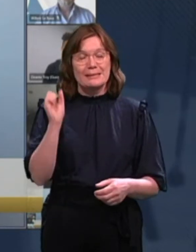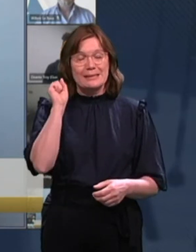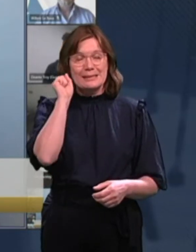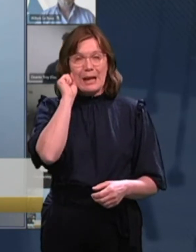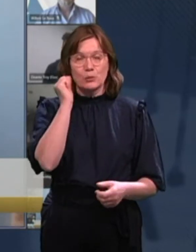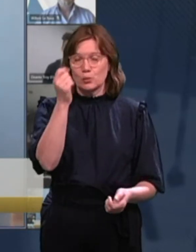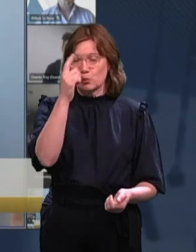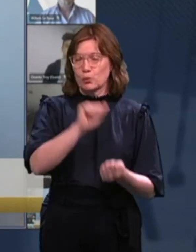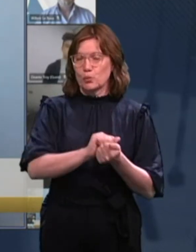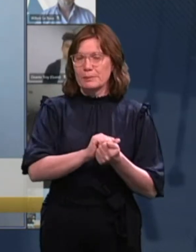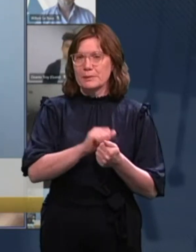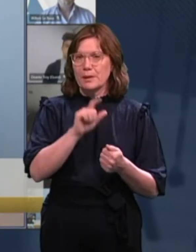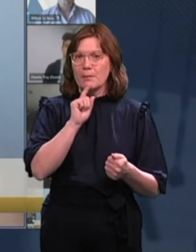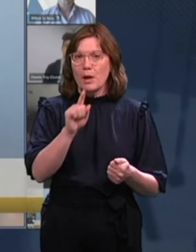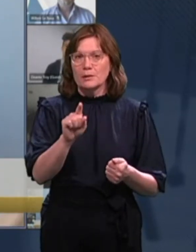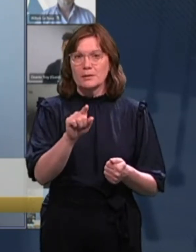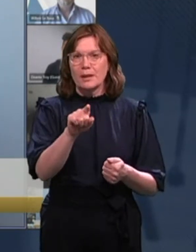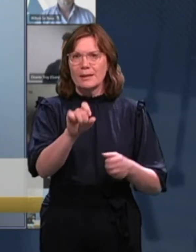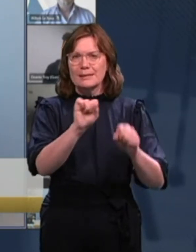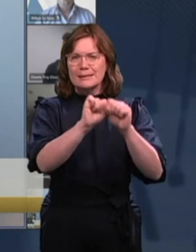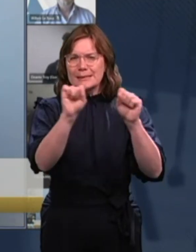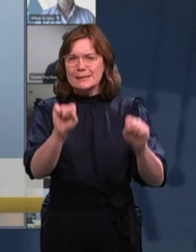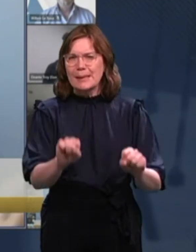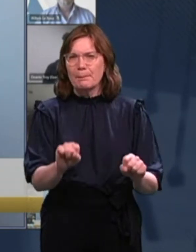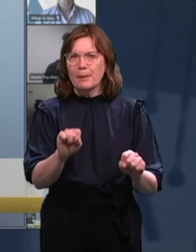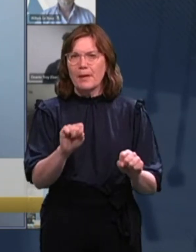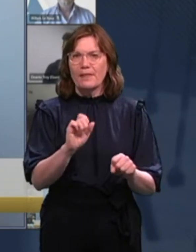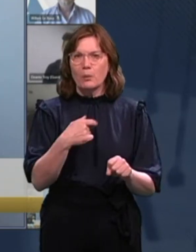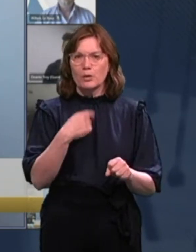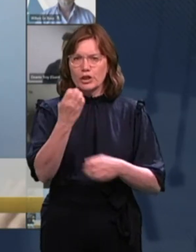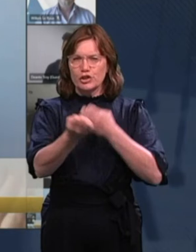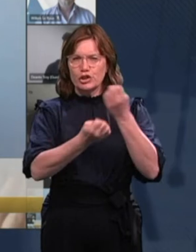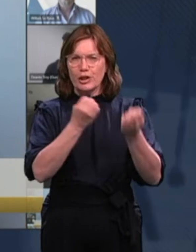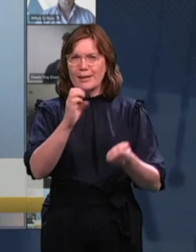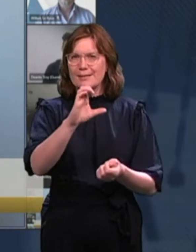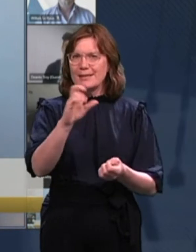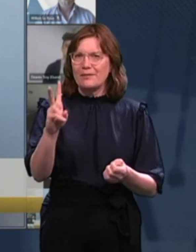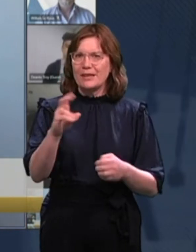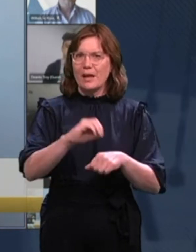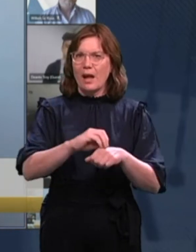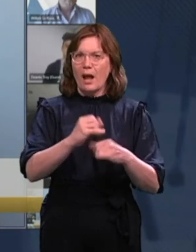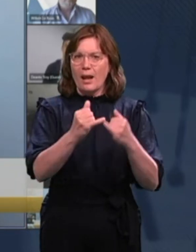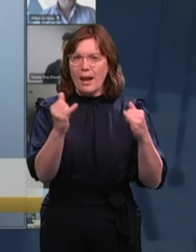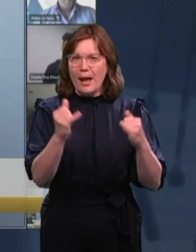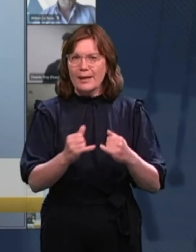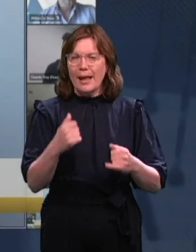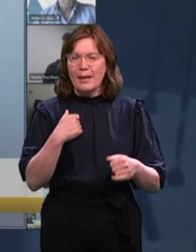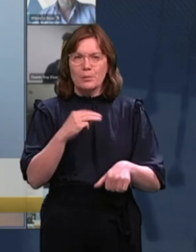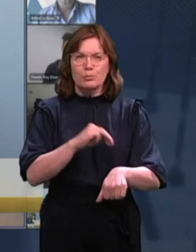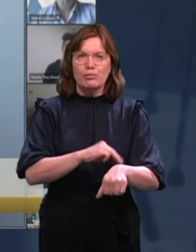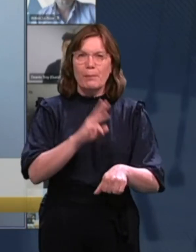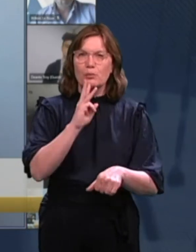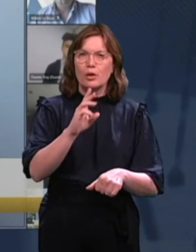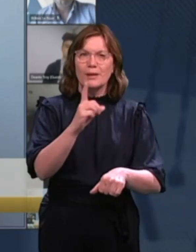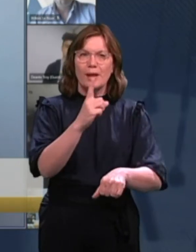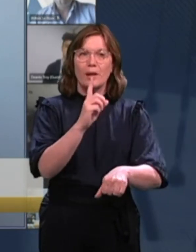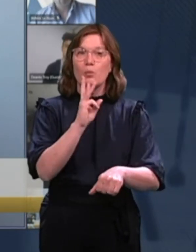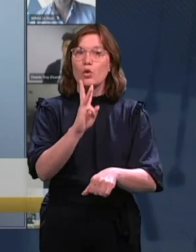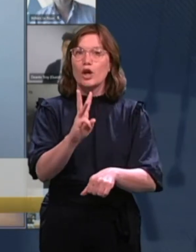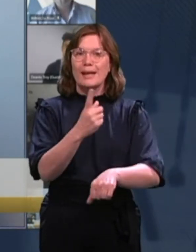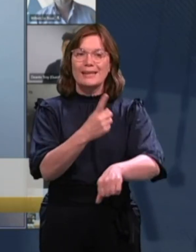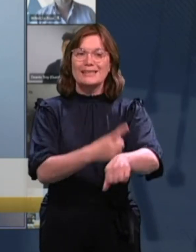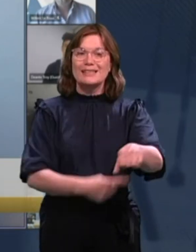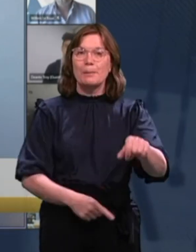places have a system that will check a CV that is sent to them online. If they see any problem words, for example, the word disability,